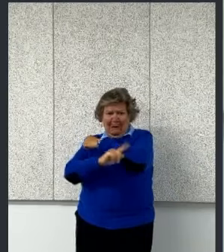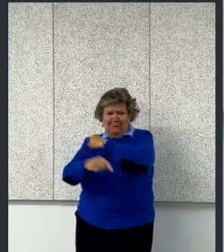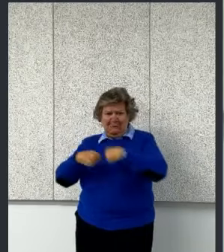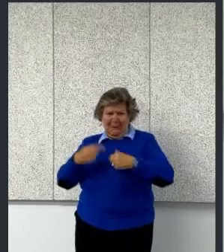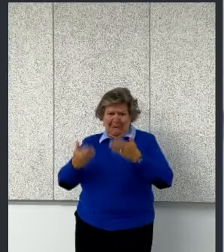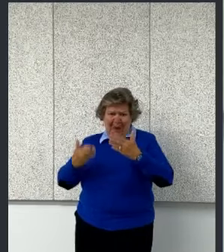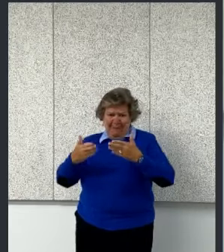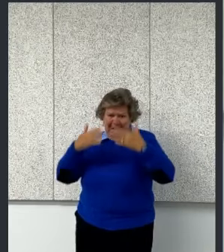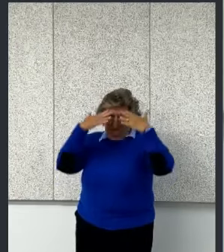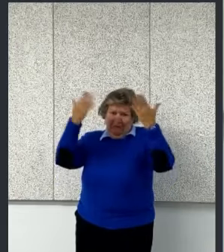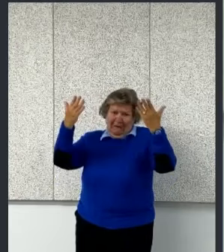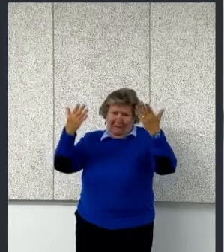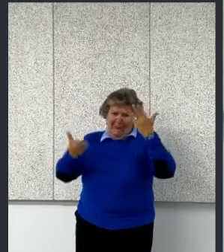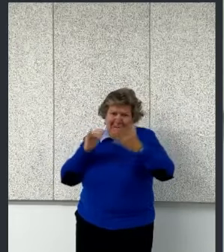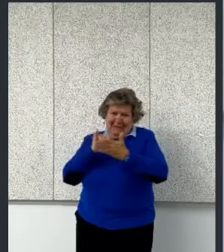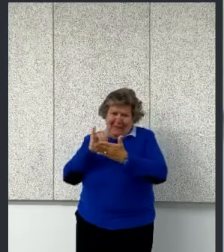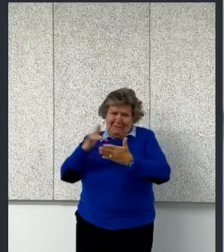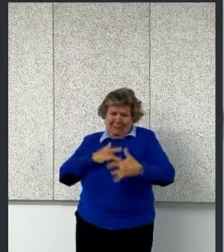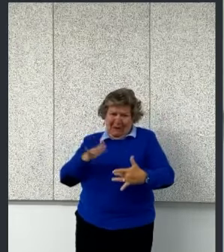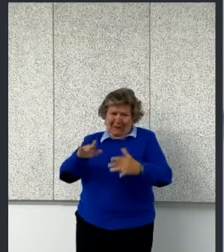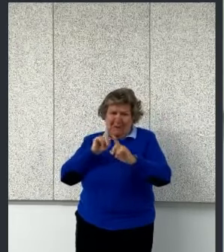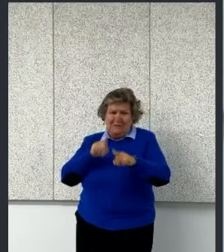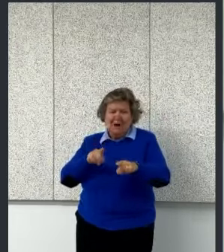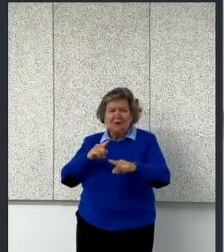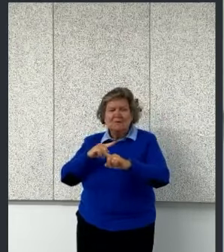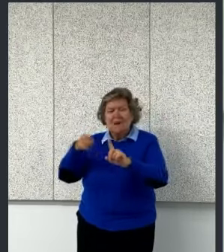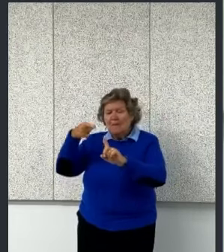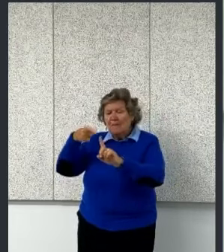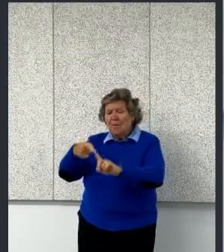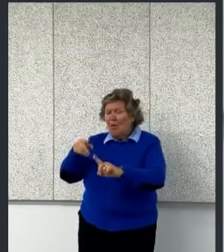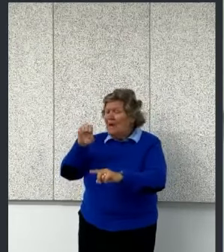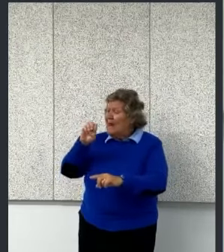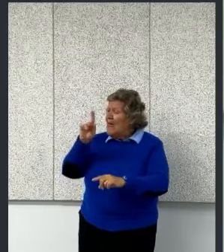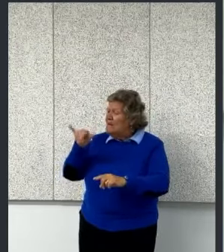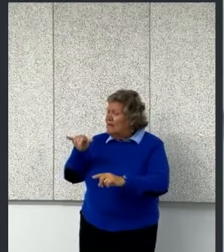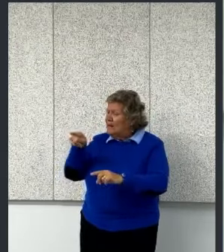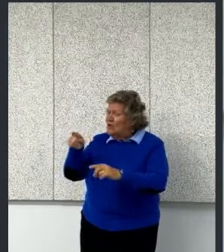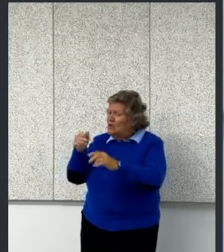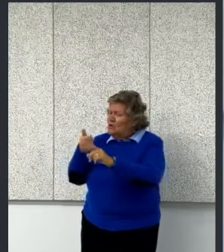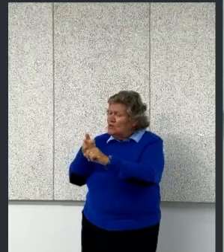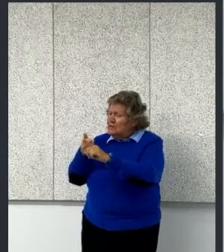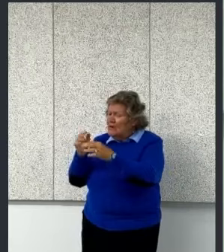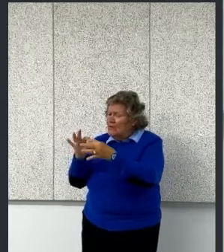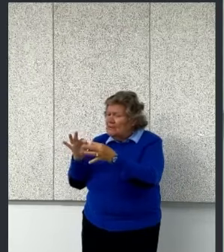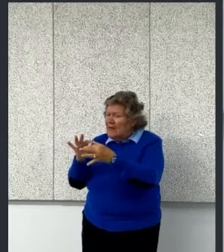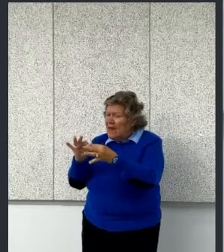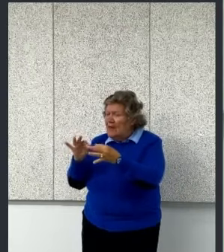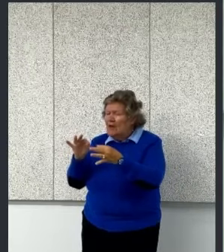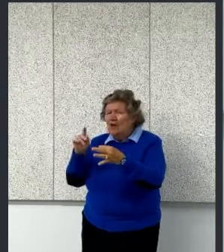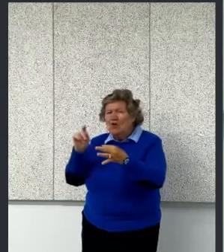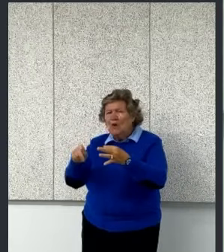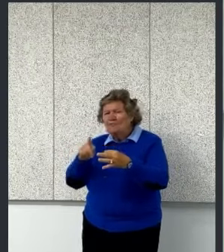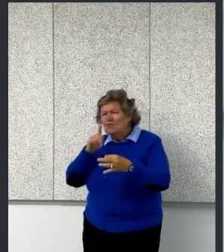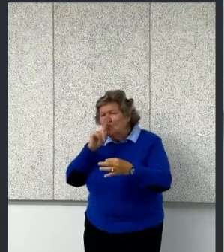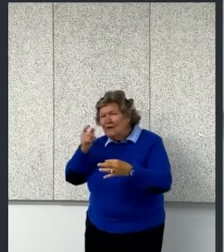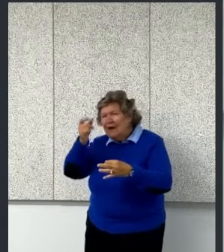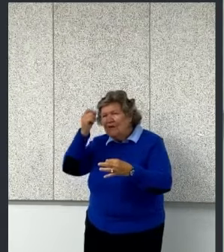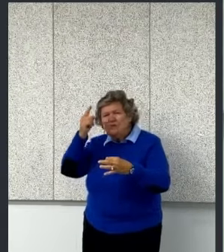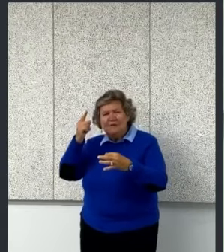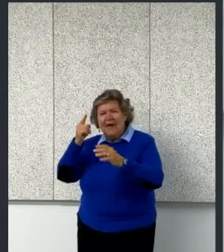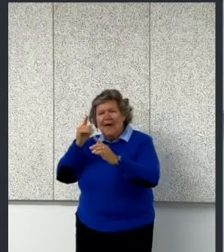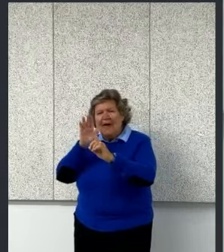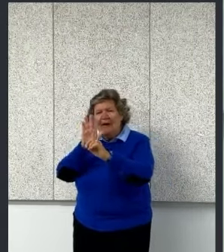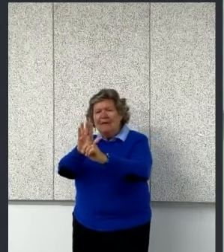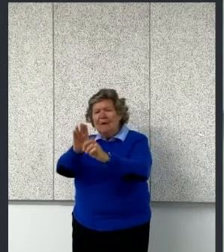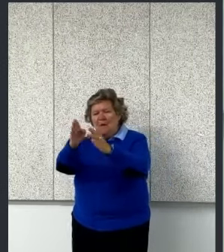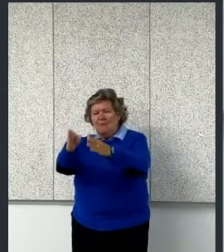it really gets to the heart of, Emily, what you were saying about like really understanding mission. And I think that